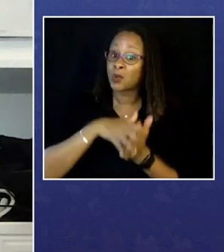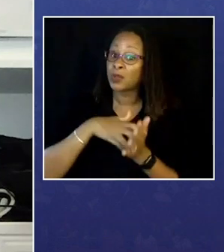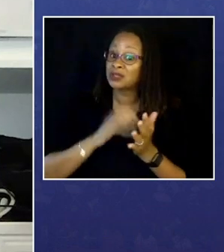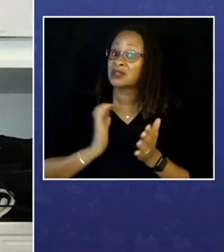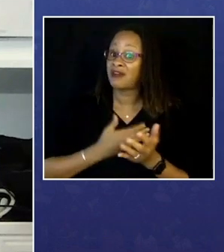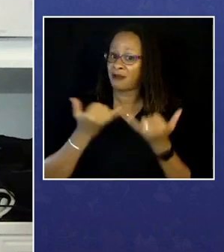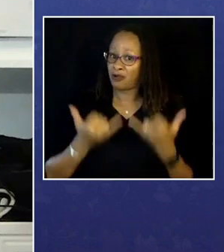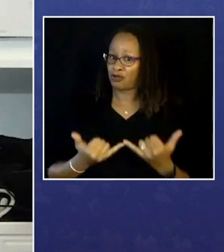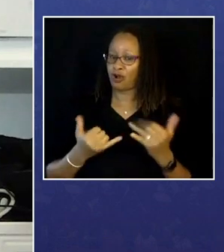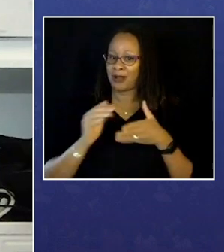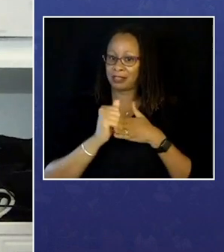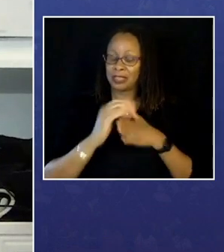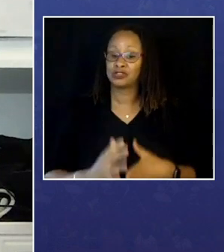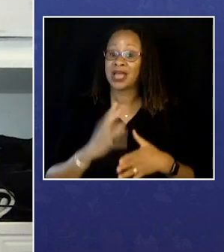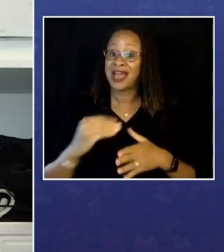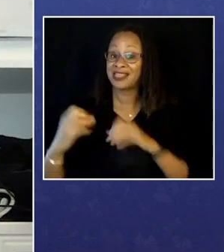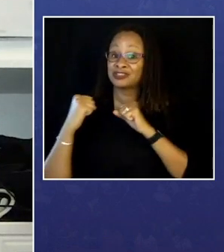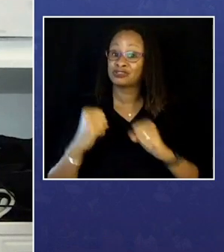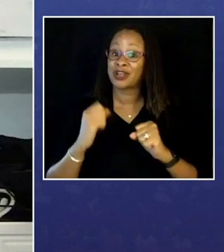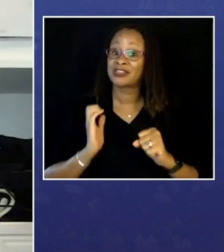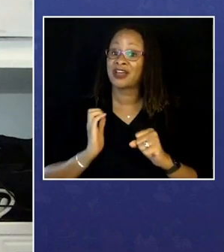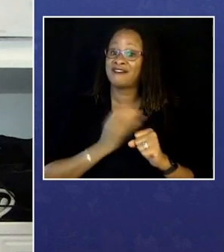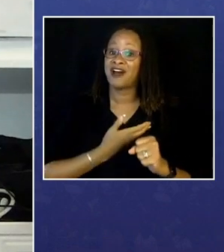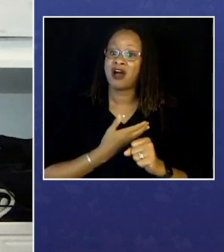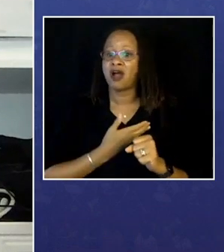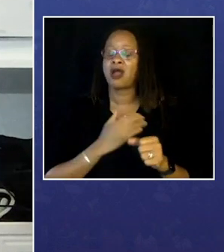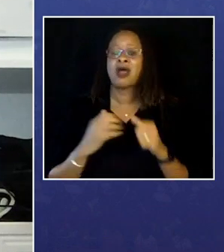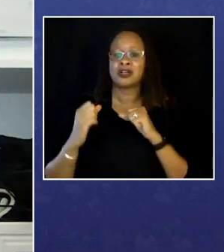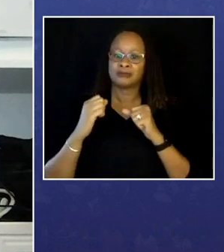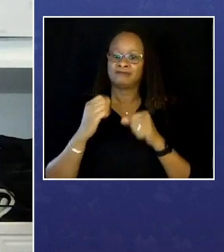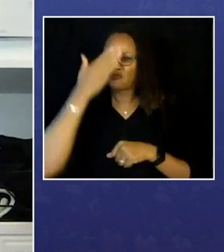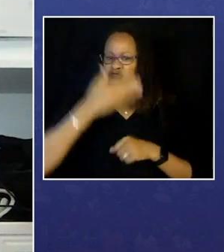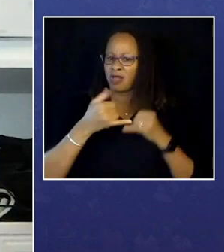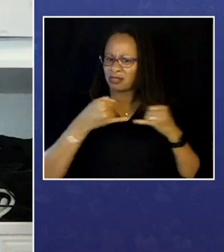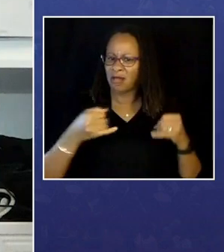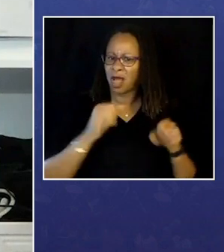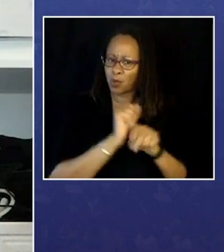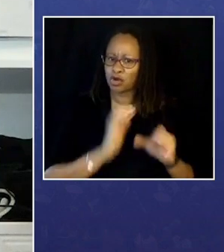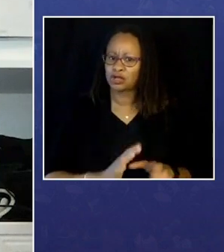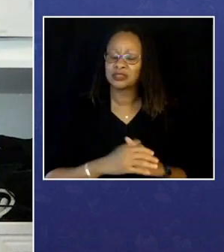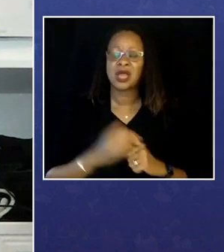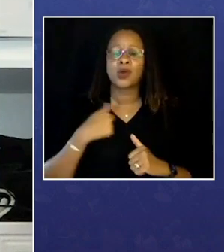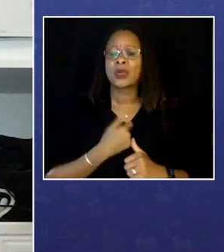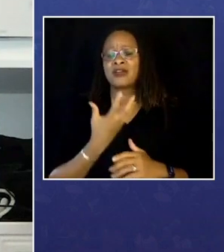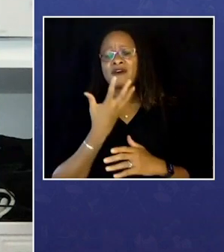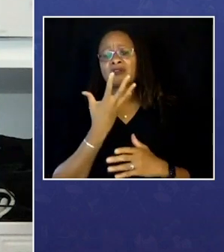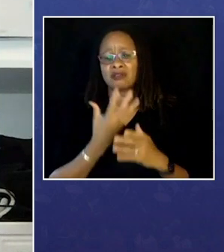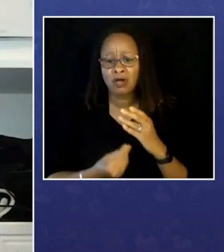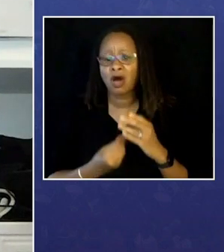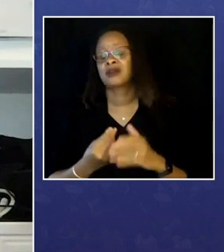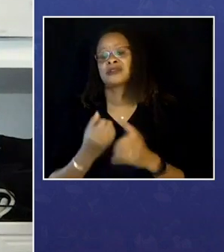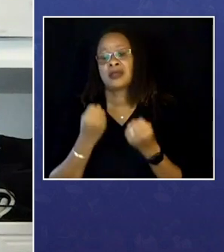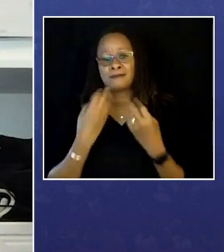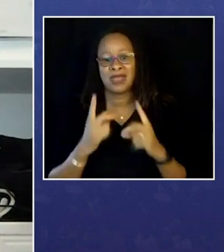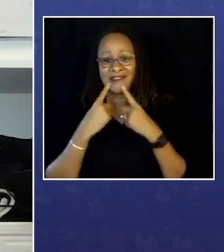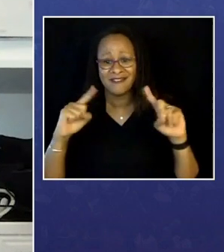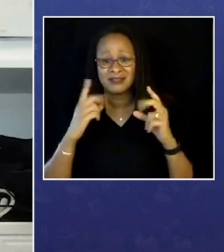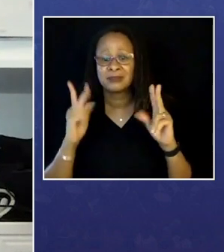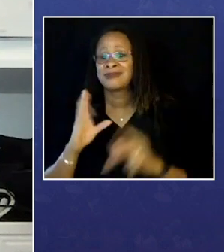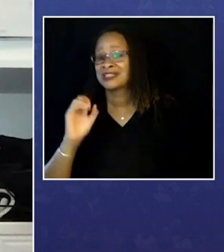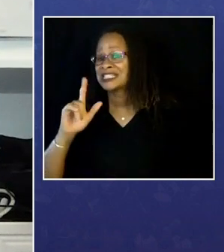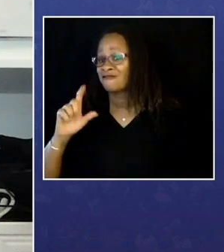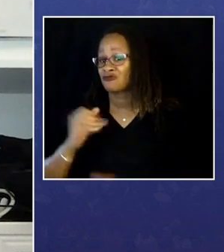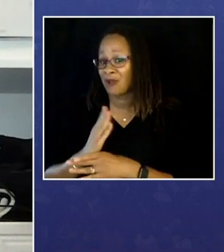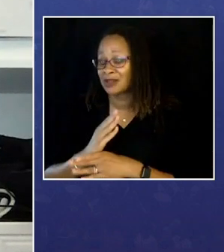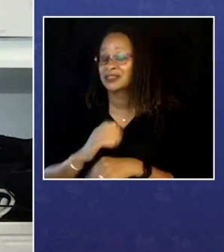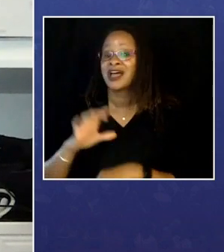our current leaders and the strength of our frontline workers. We've lost civil rights trailblazers like John